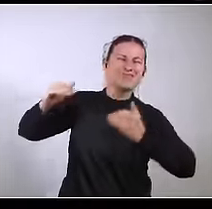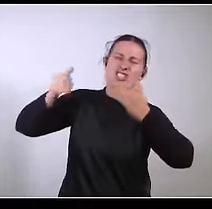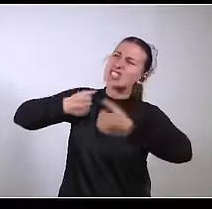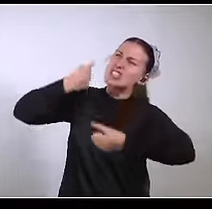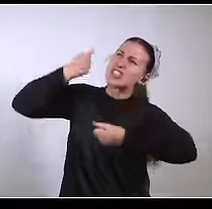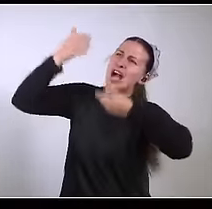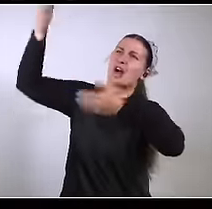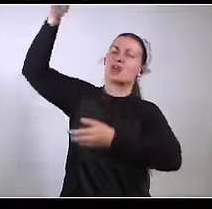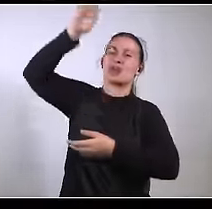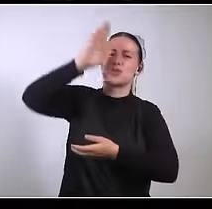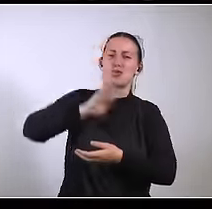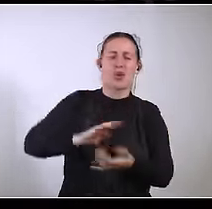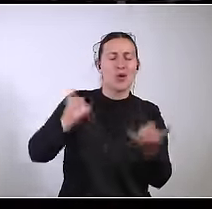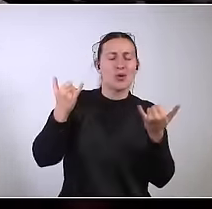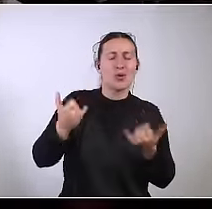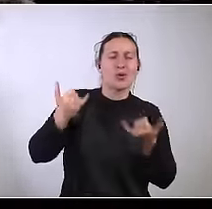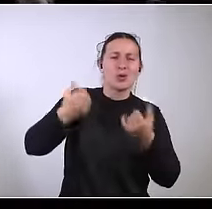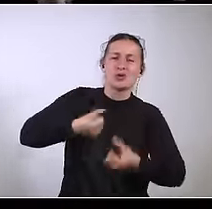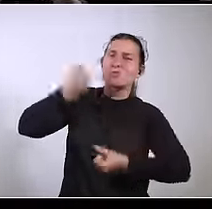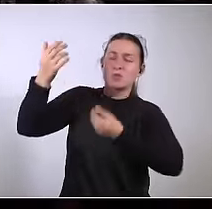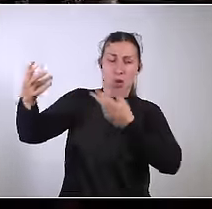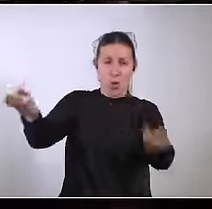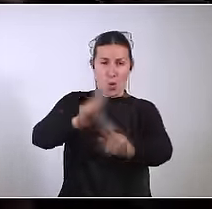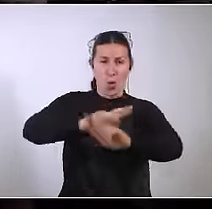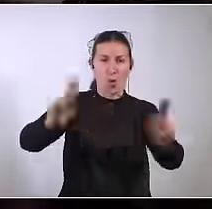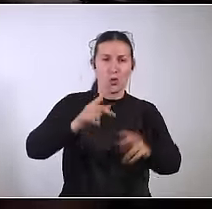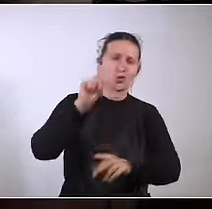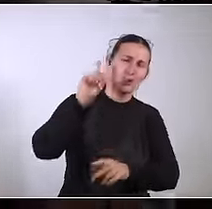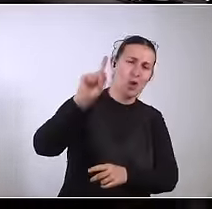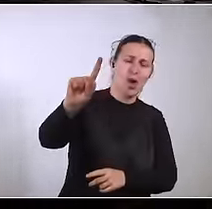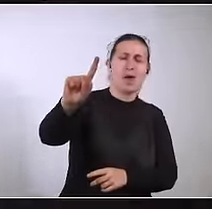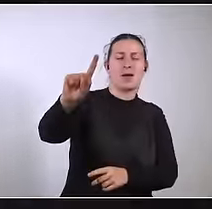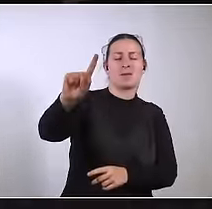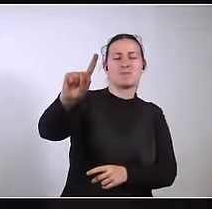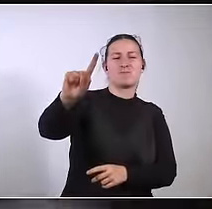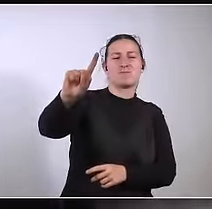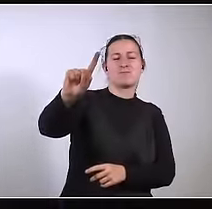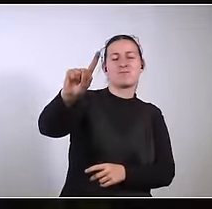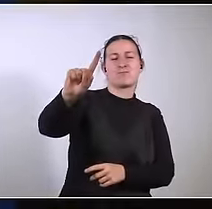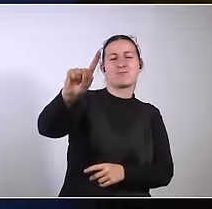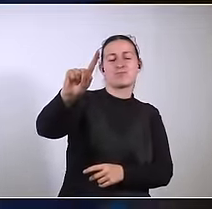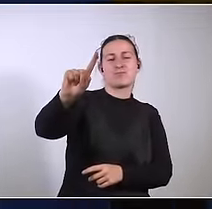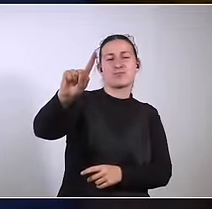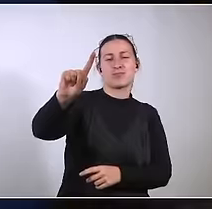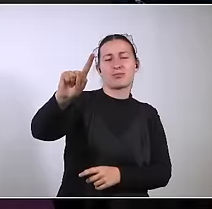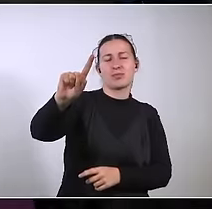unto God. Are you ready? One,